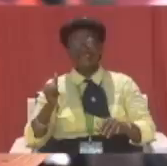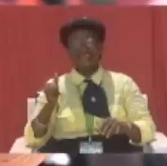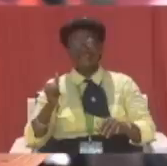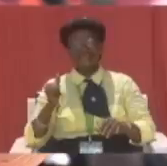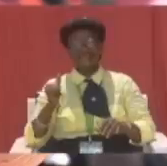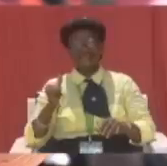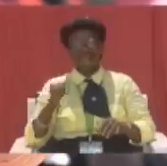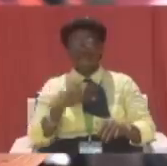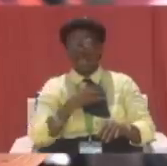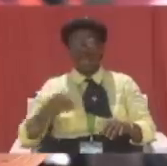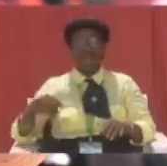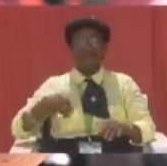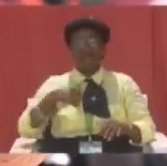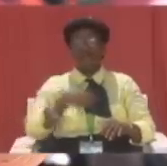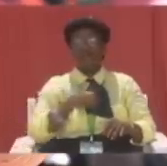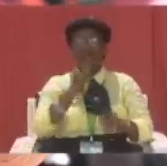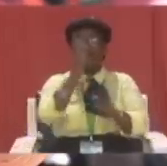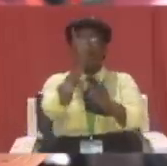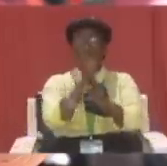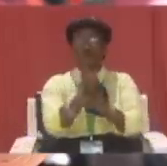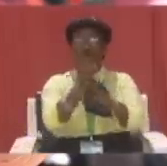I would just want to define